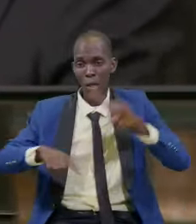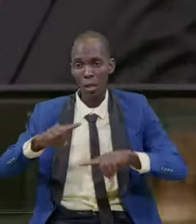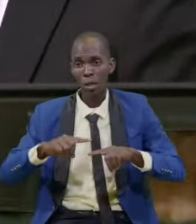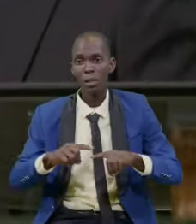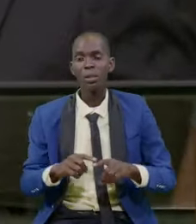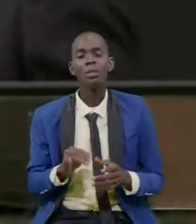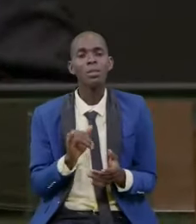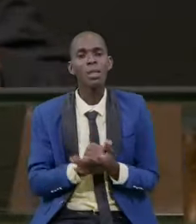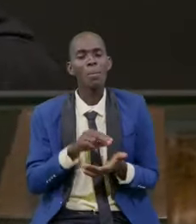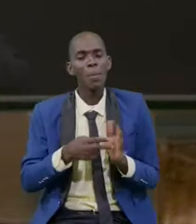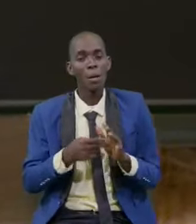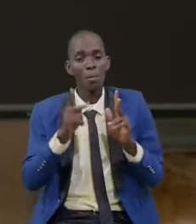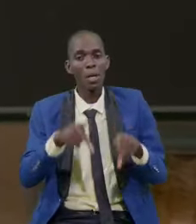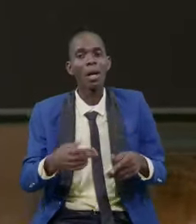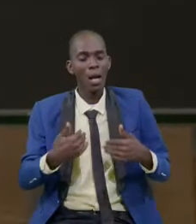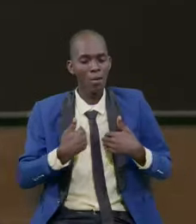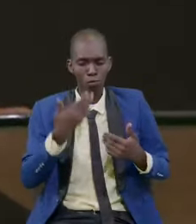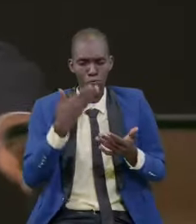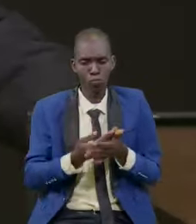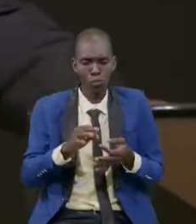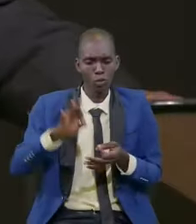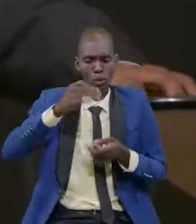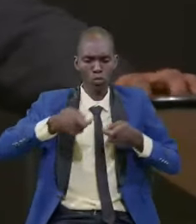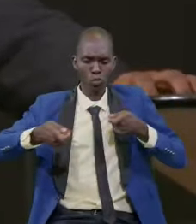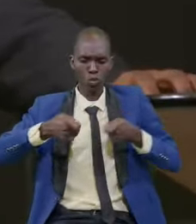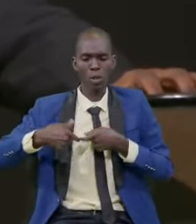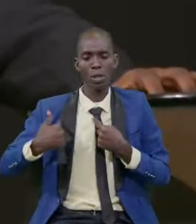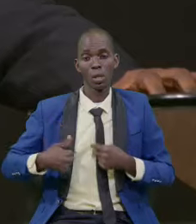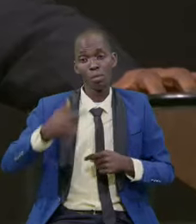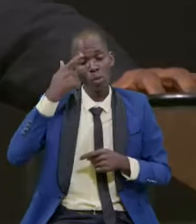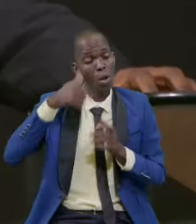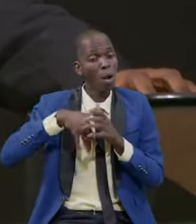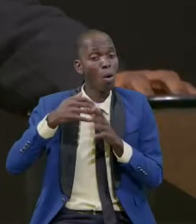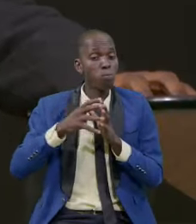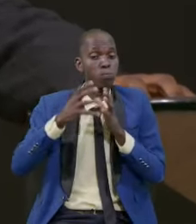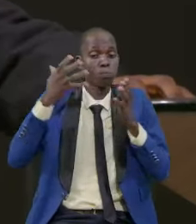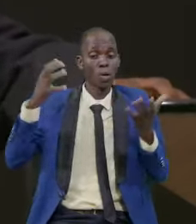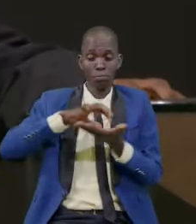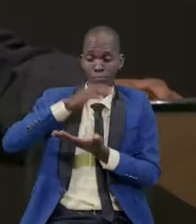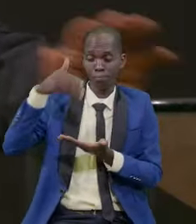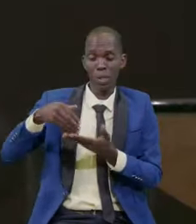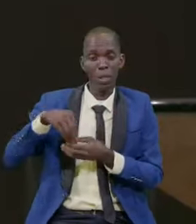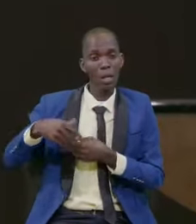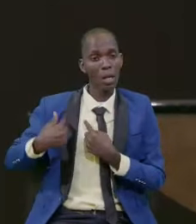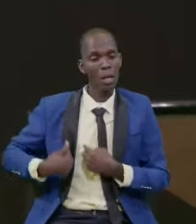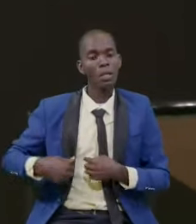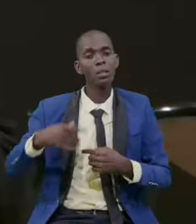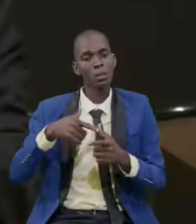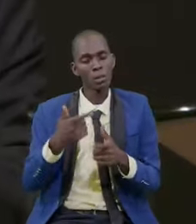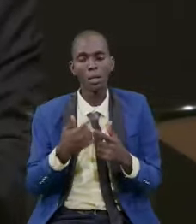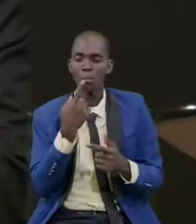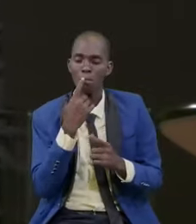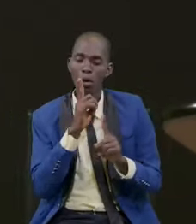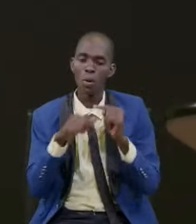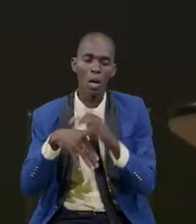God controls his heart, because out of the abundance of the heart, the mouth speaketh. And as it's